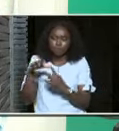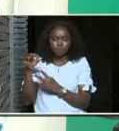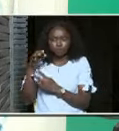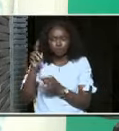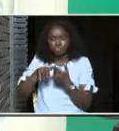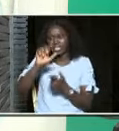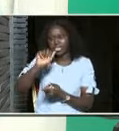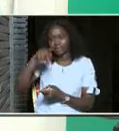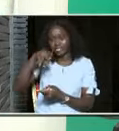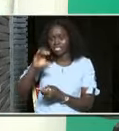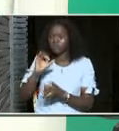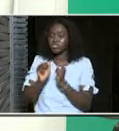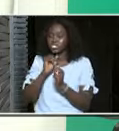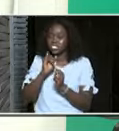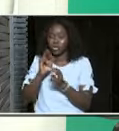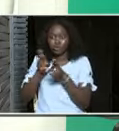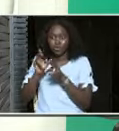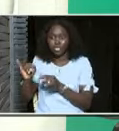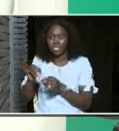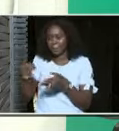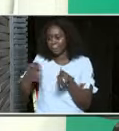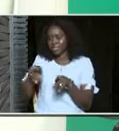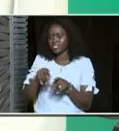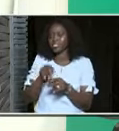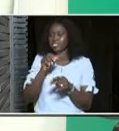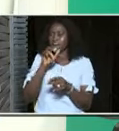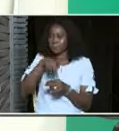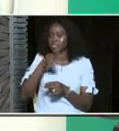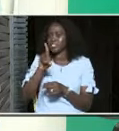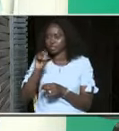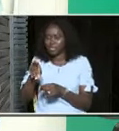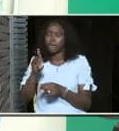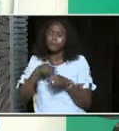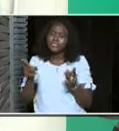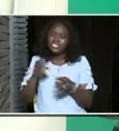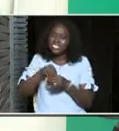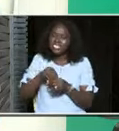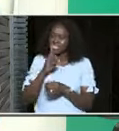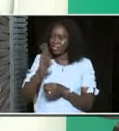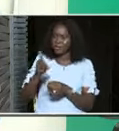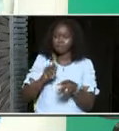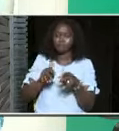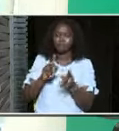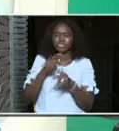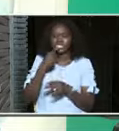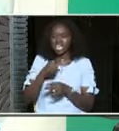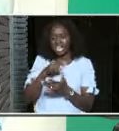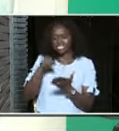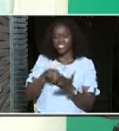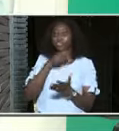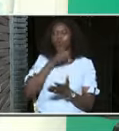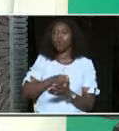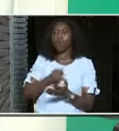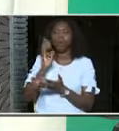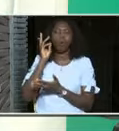ruling party, and the PDP. But in reality, people will just say this is old wine in a new bottle,